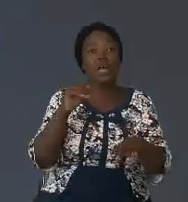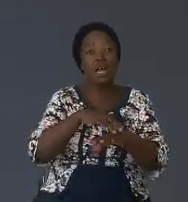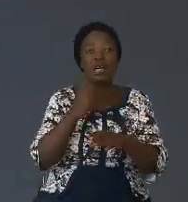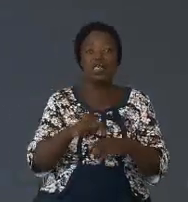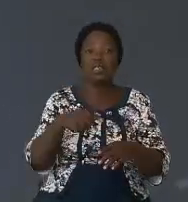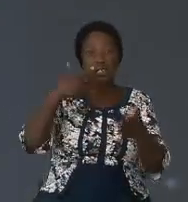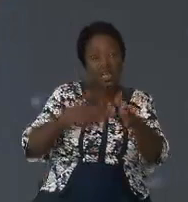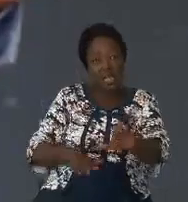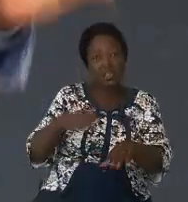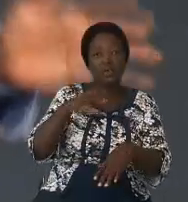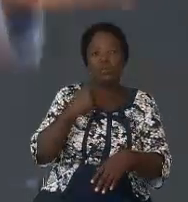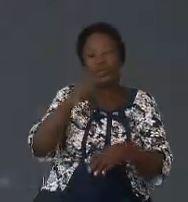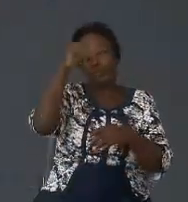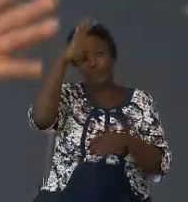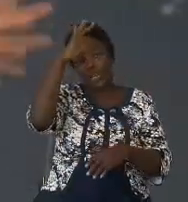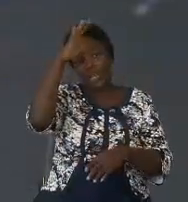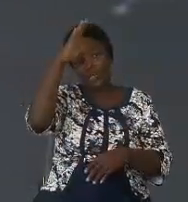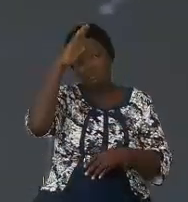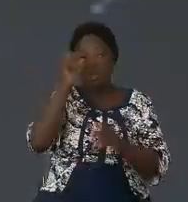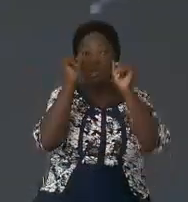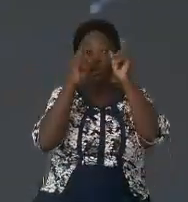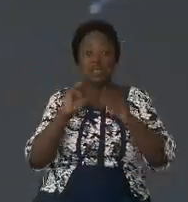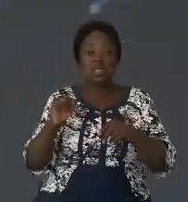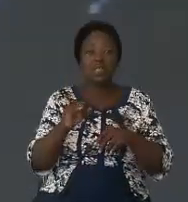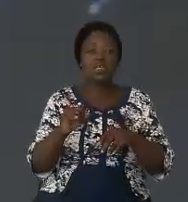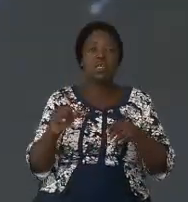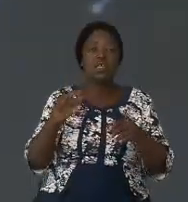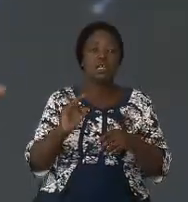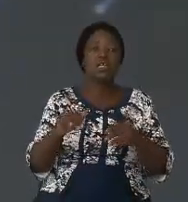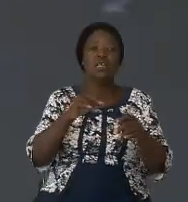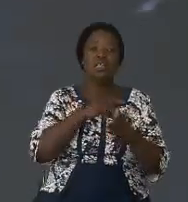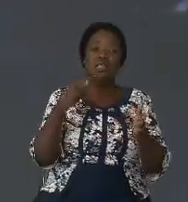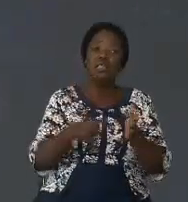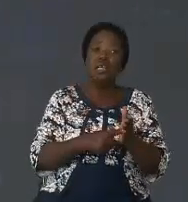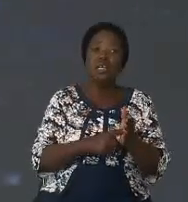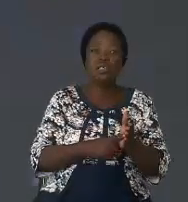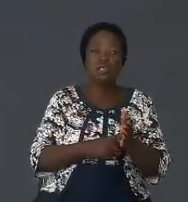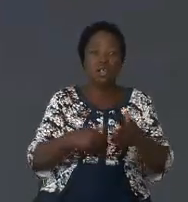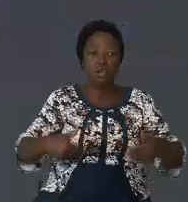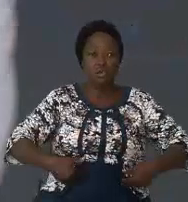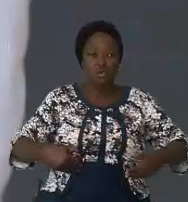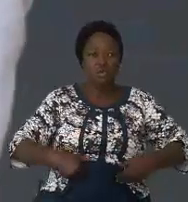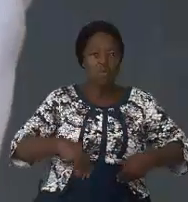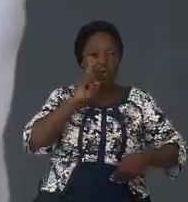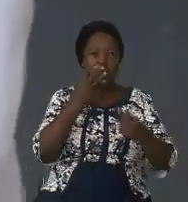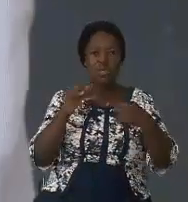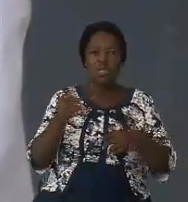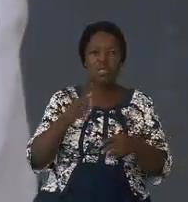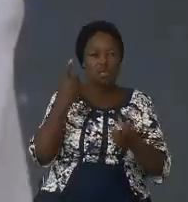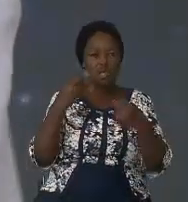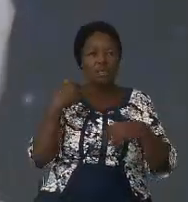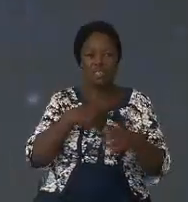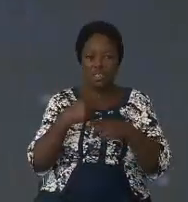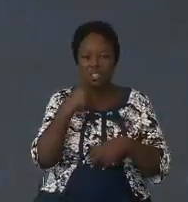that happened at the death of the father. Surprisingly, this younger son